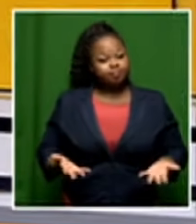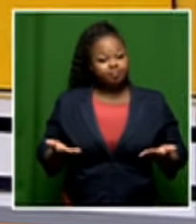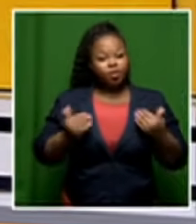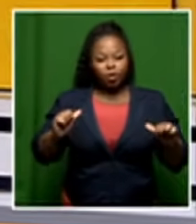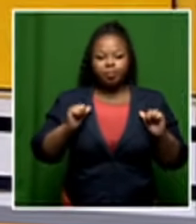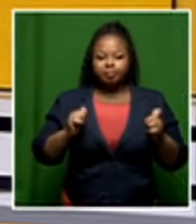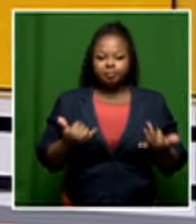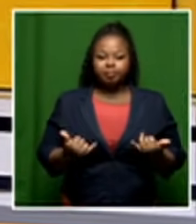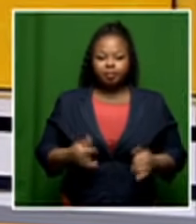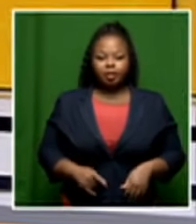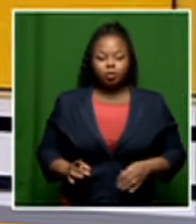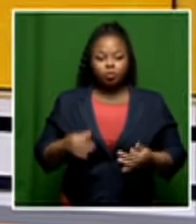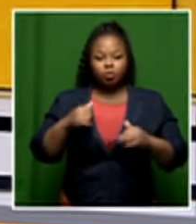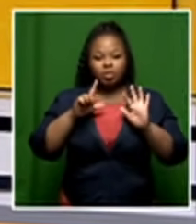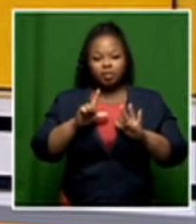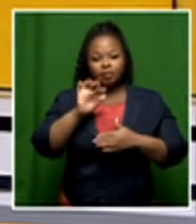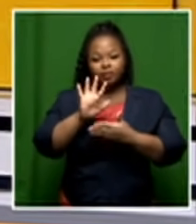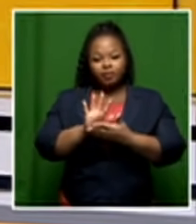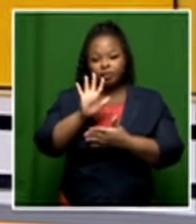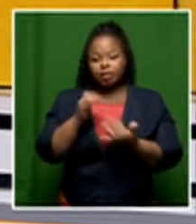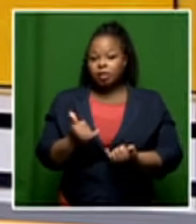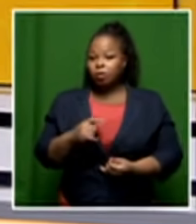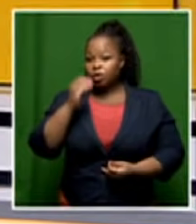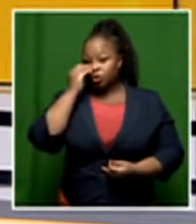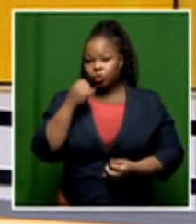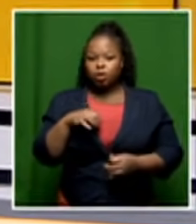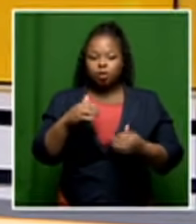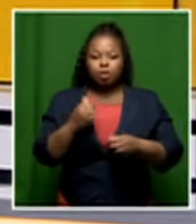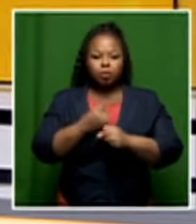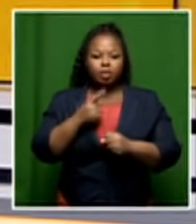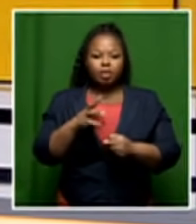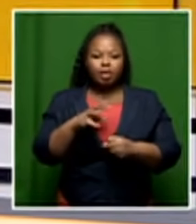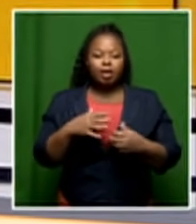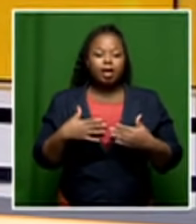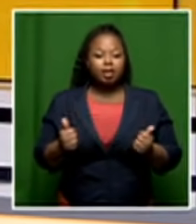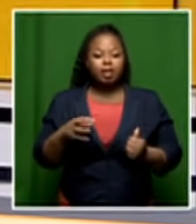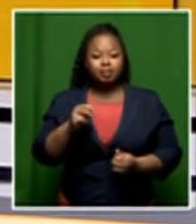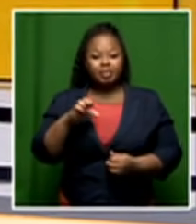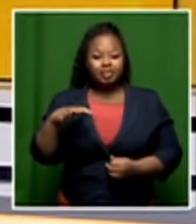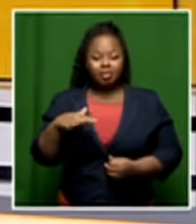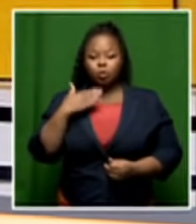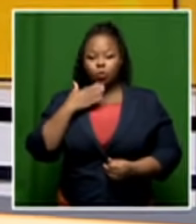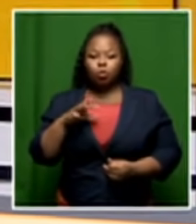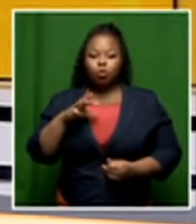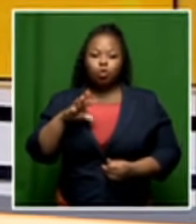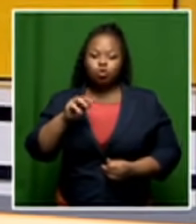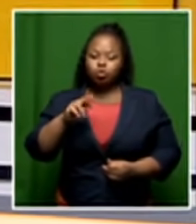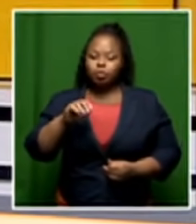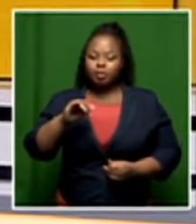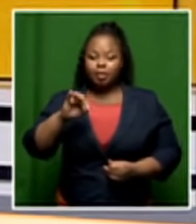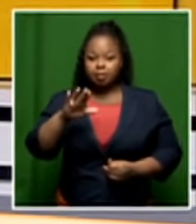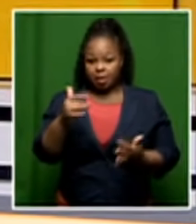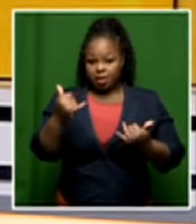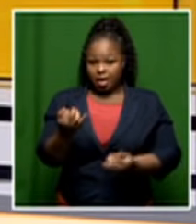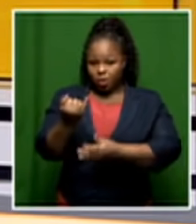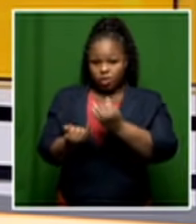Right, welcome back, everybody. So it's 7:15 here on the program. Now, following news that Gauteng Health MEC, Dr. Nomathemba Mokgethi, is currently